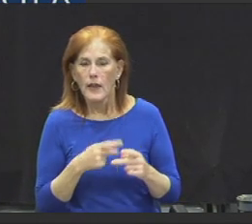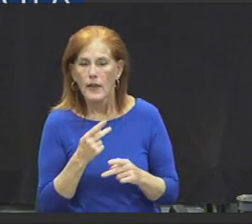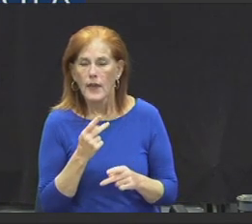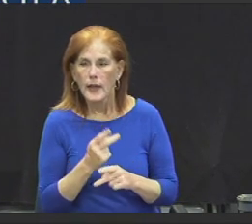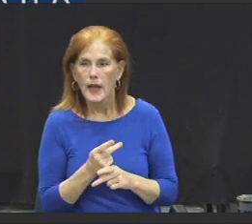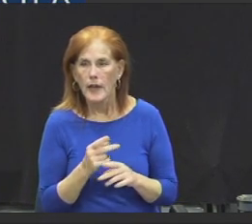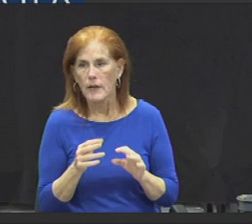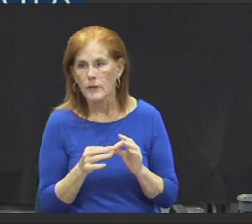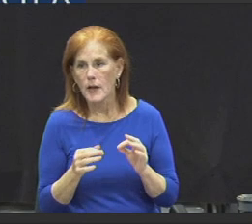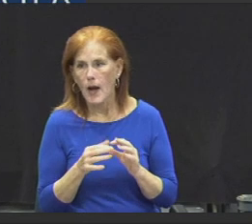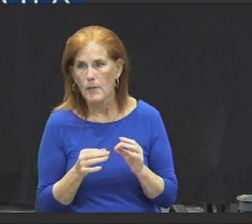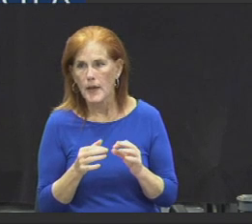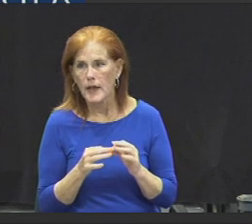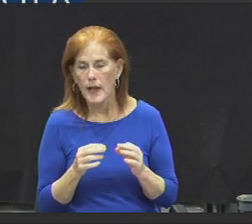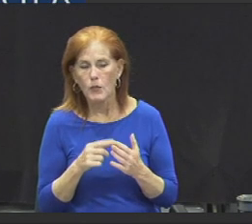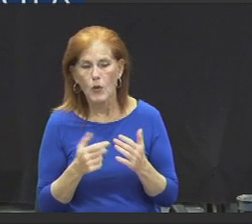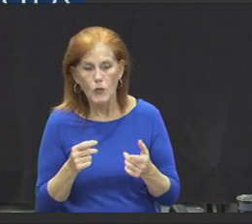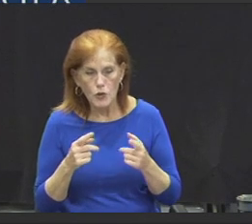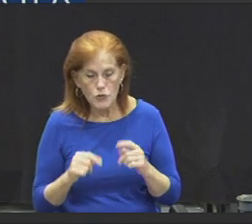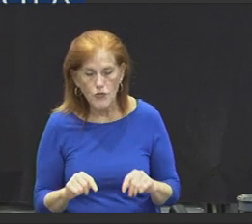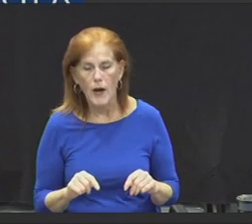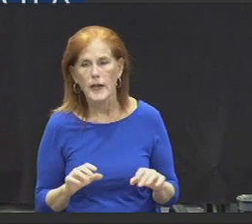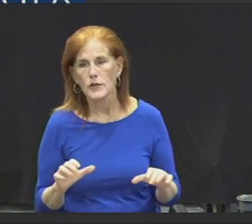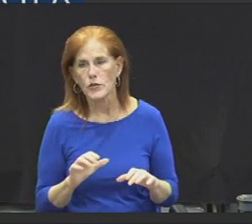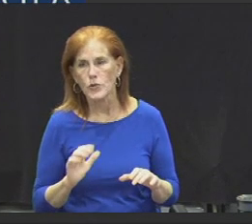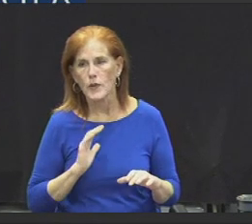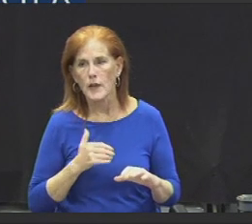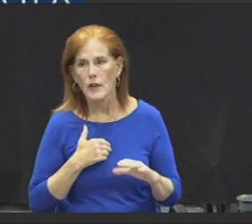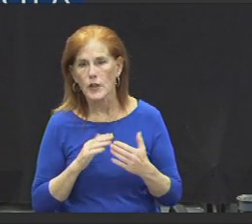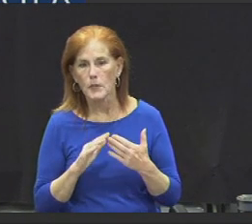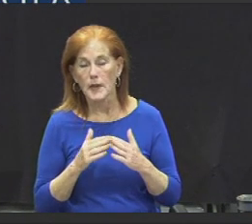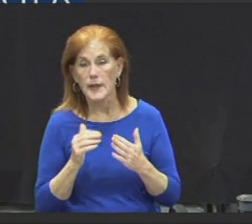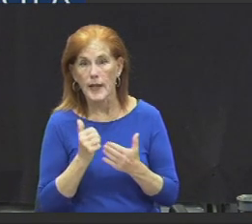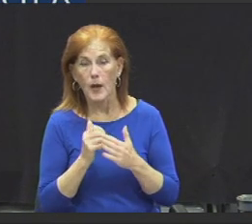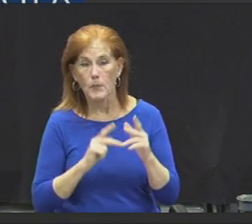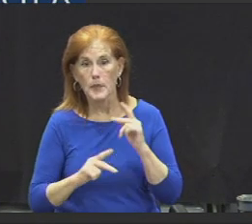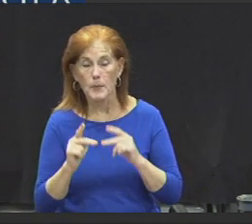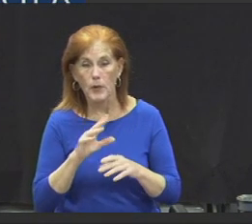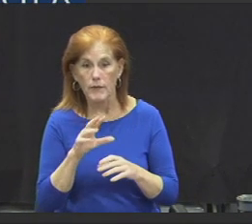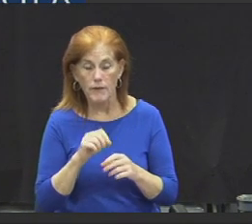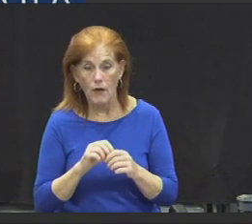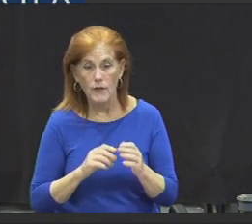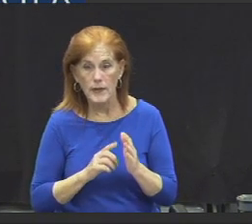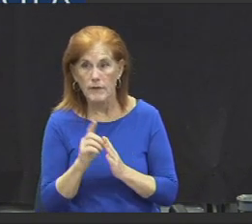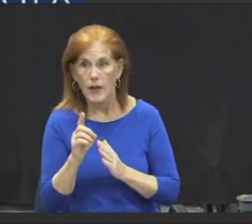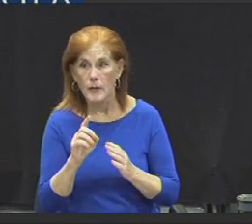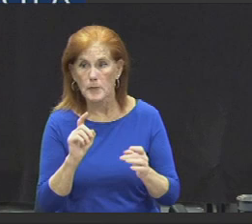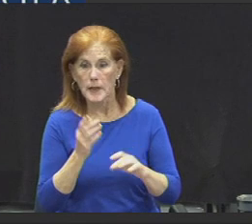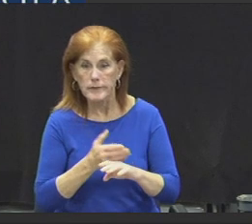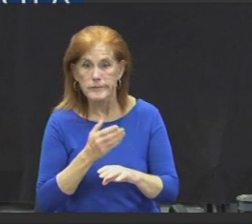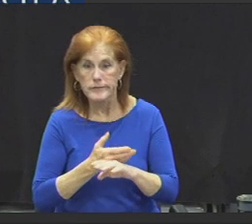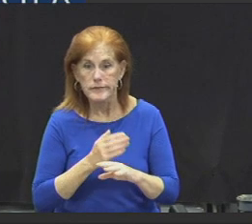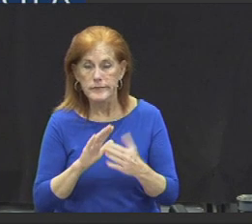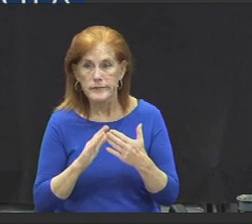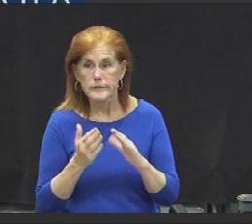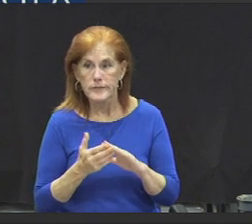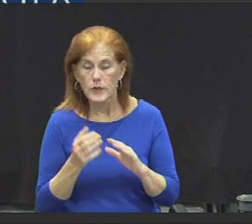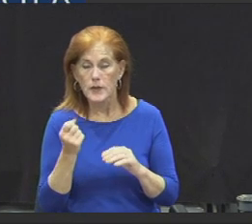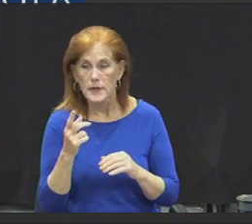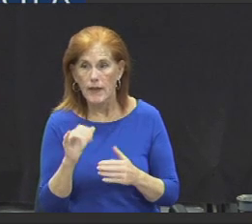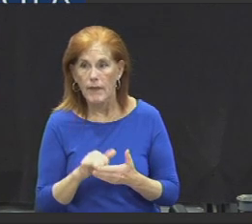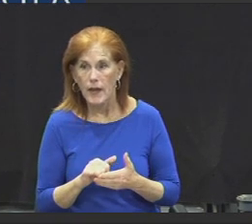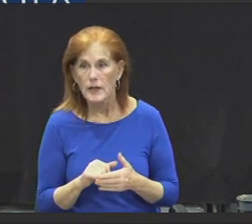that we're trying to help developers in our community, really realize. I think that's sort of the point we need